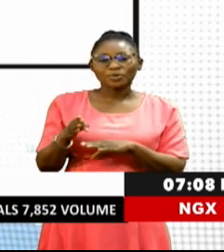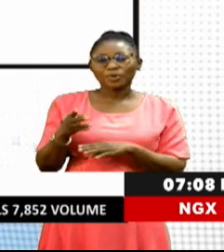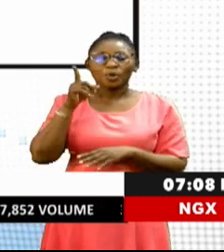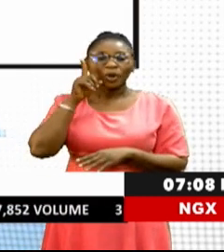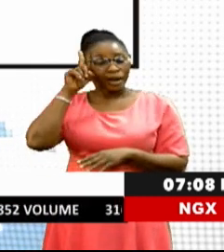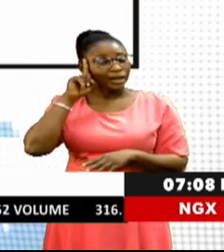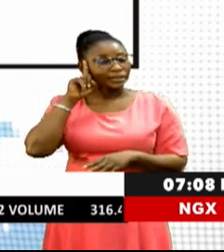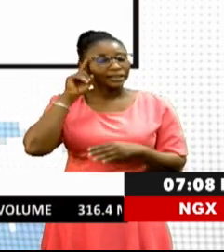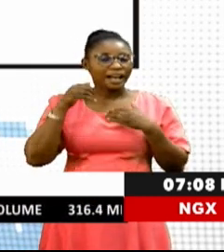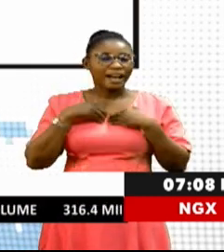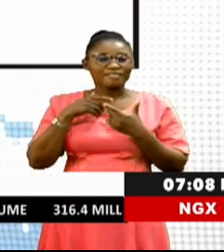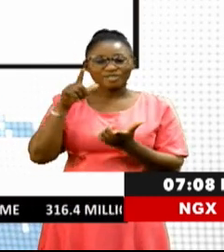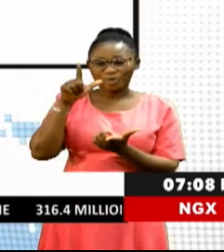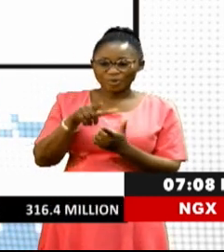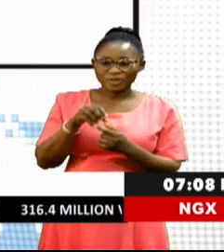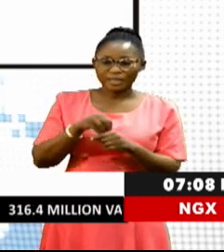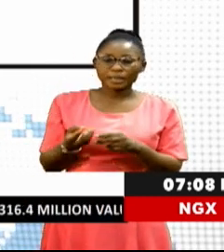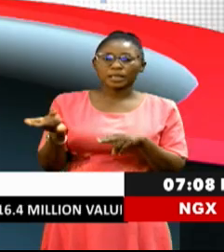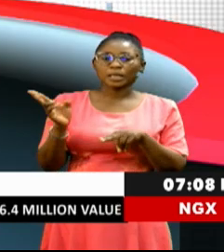slowest annual rise.